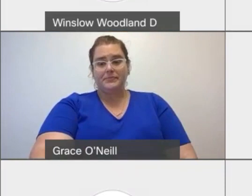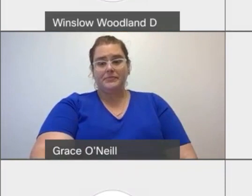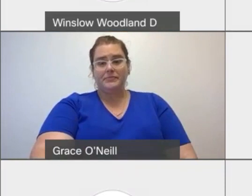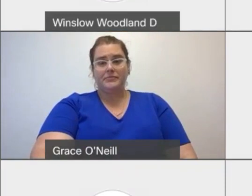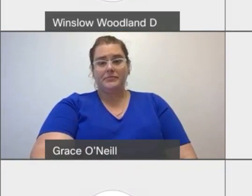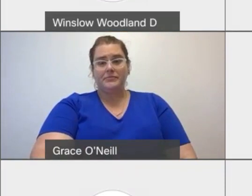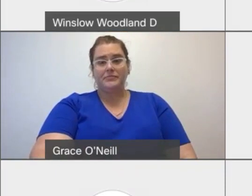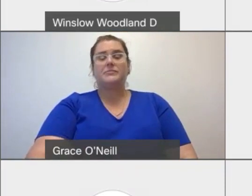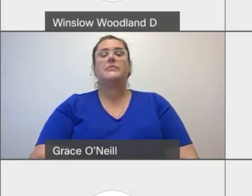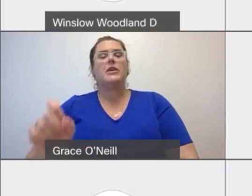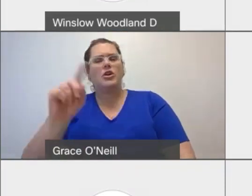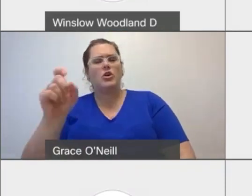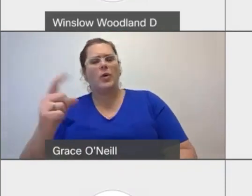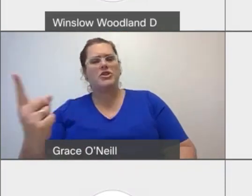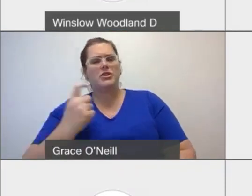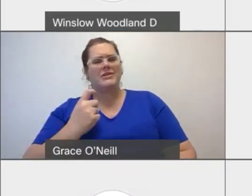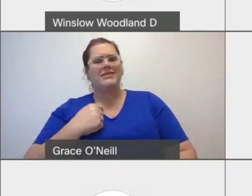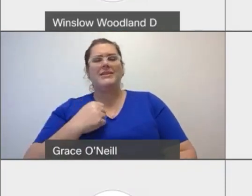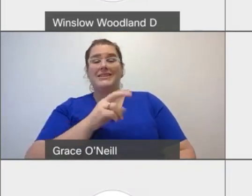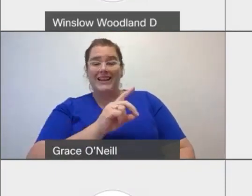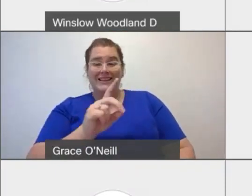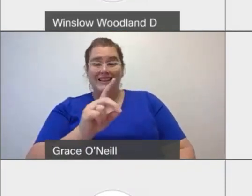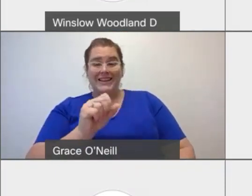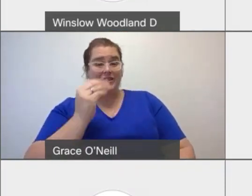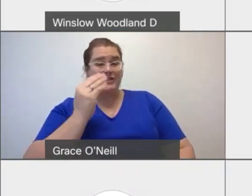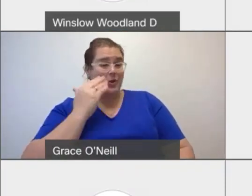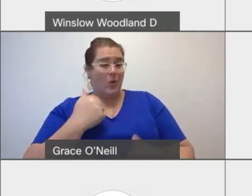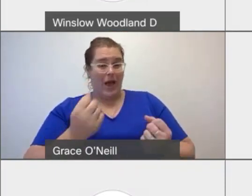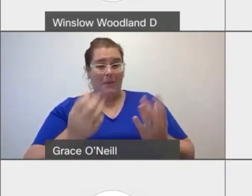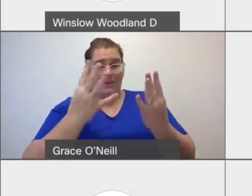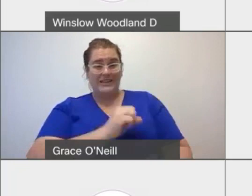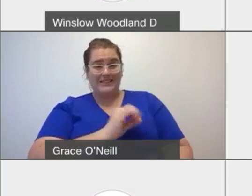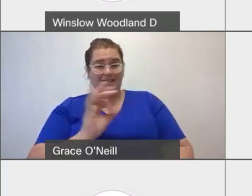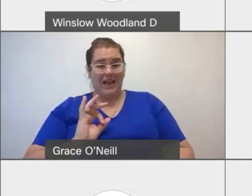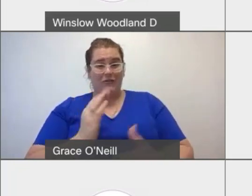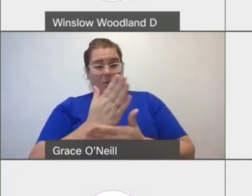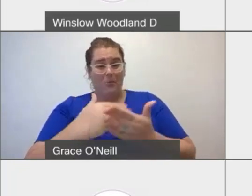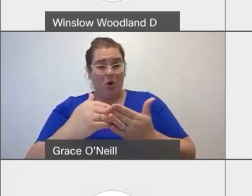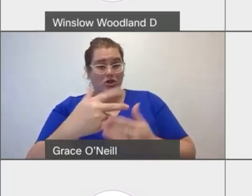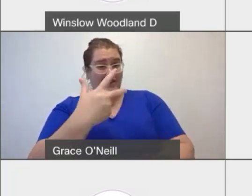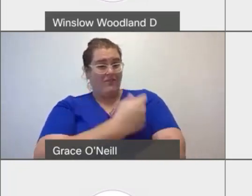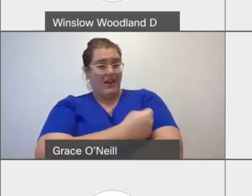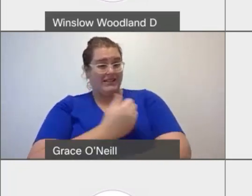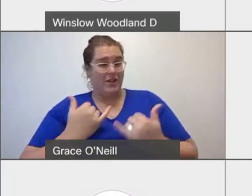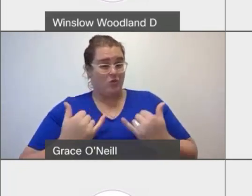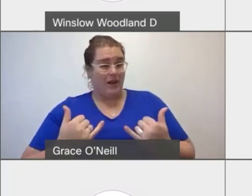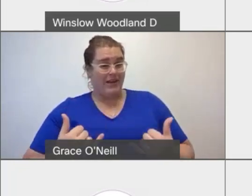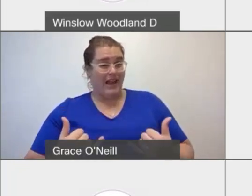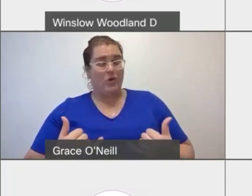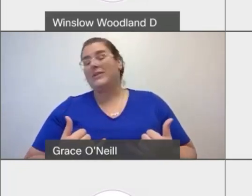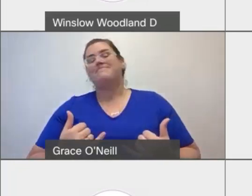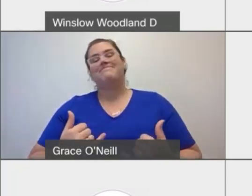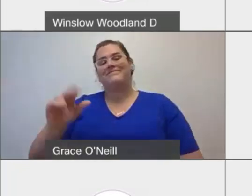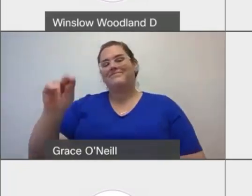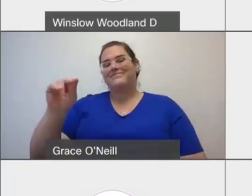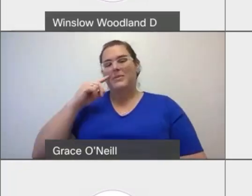Does DDS know how many staff are partially vaccinated at this point? No, because we don't